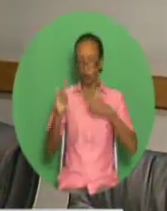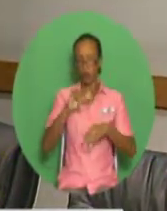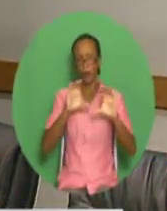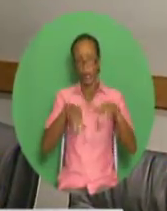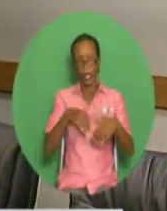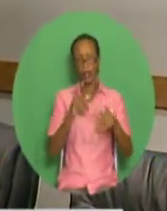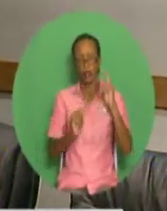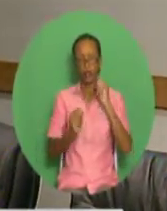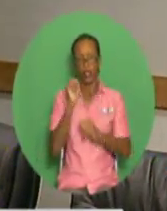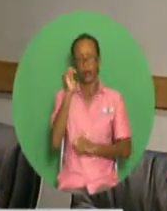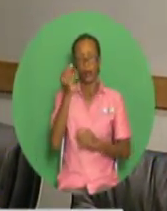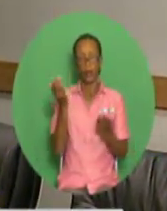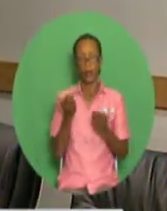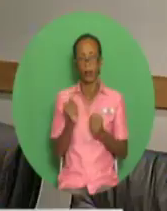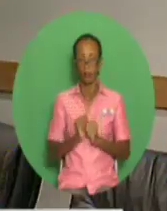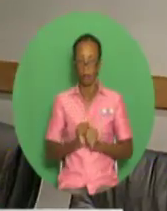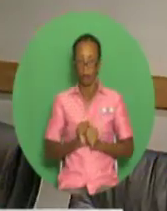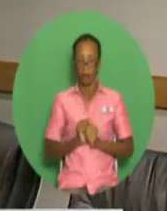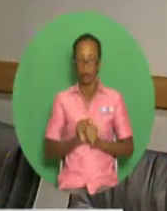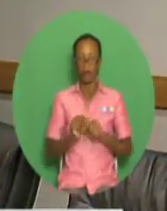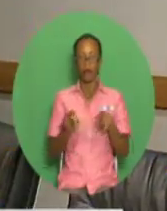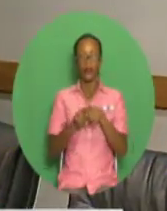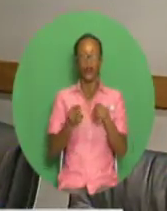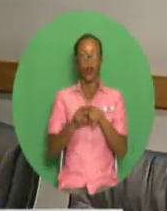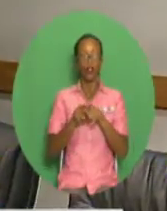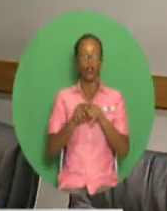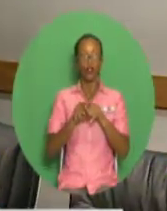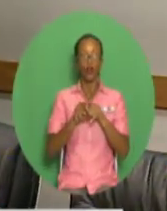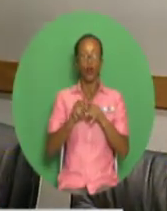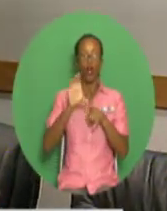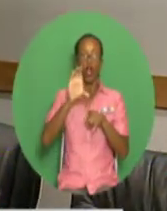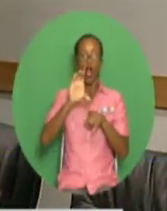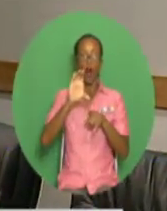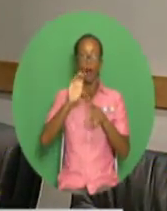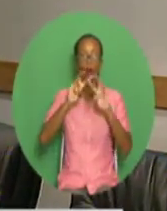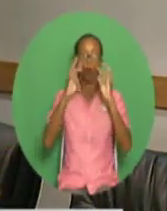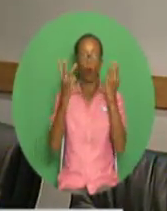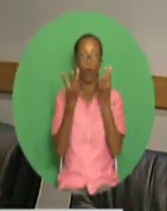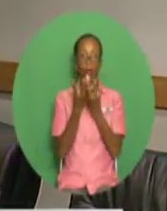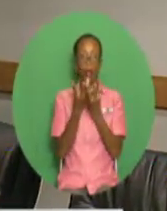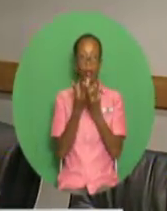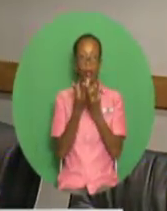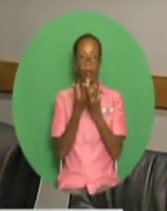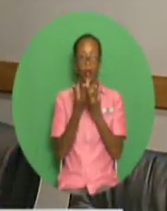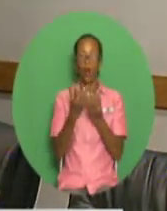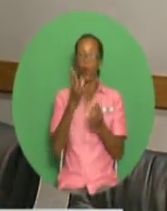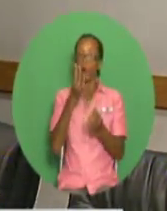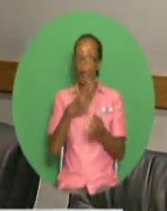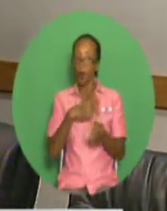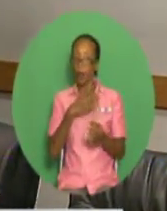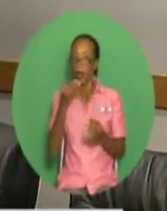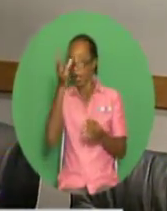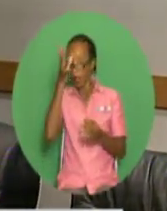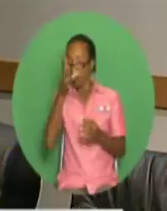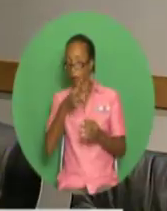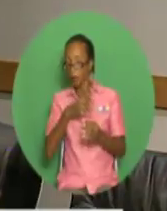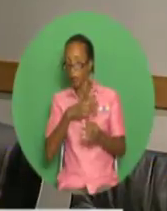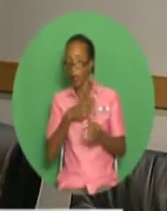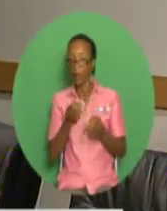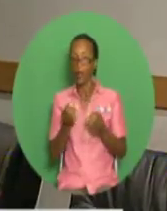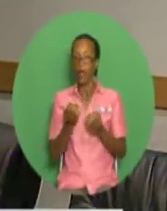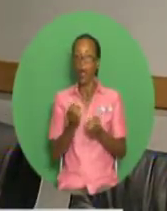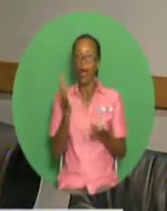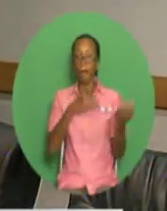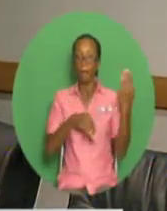In terms of the Commonwealth, for the first time, we sent a women's beach soccer and men's beach soccer team to the Commonwealth Games in